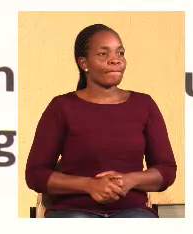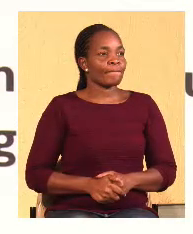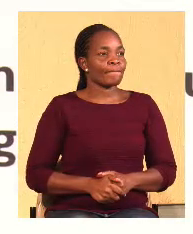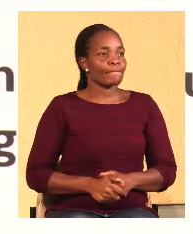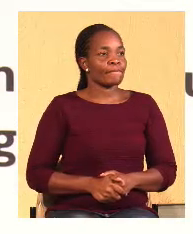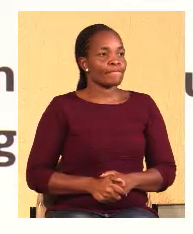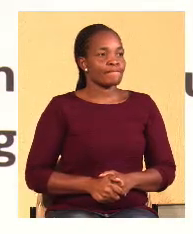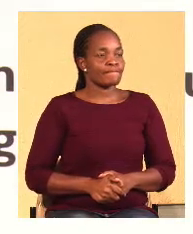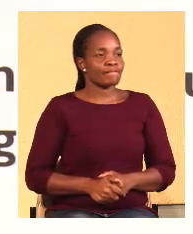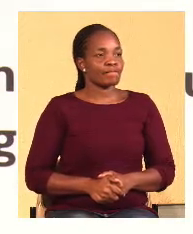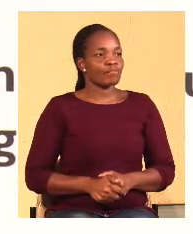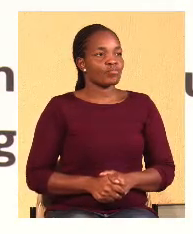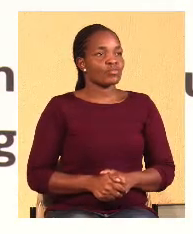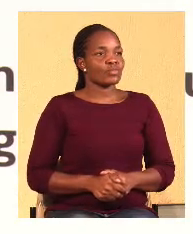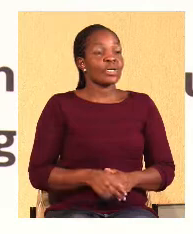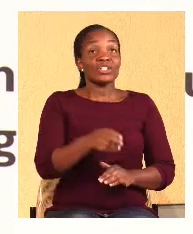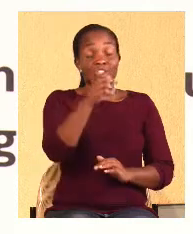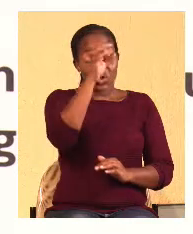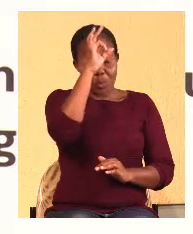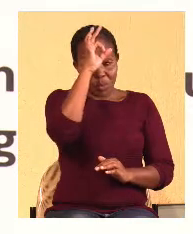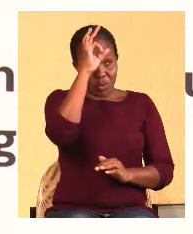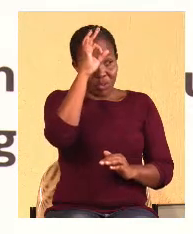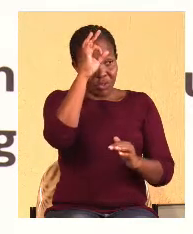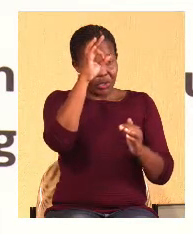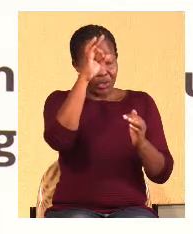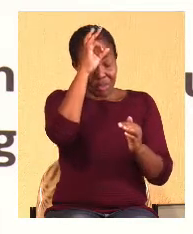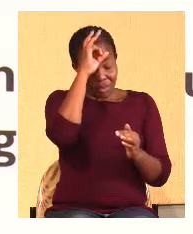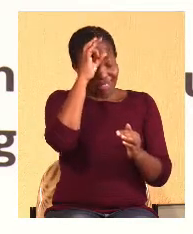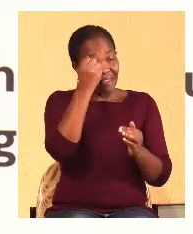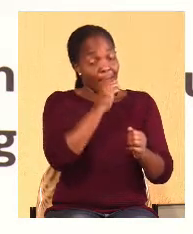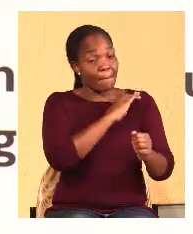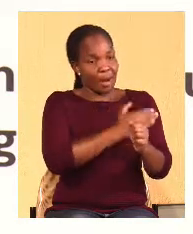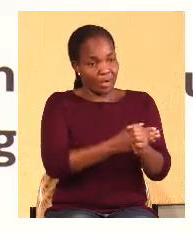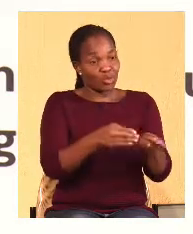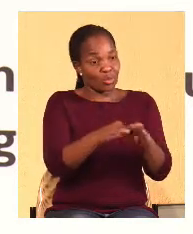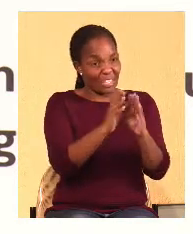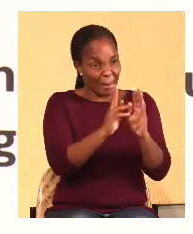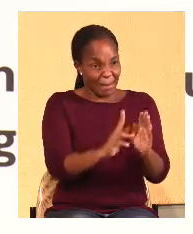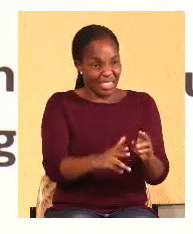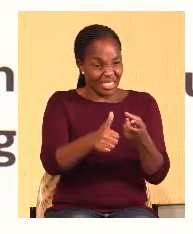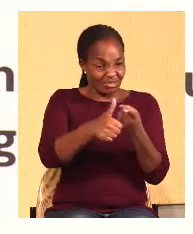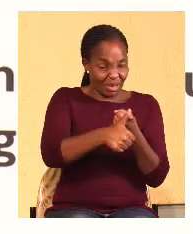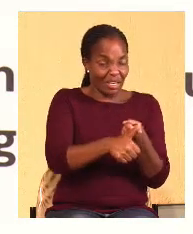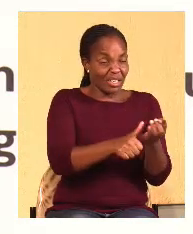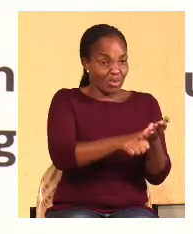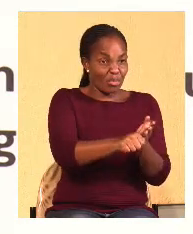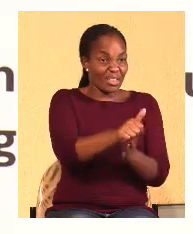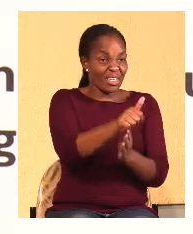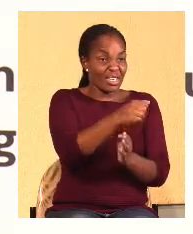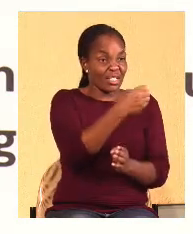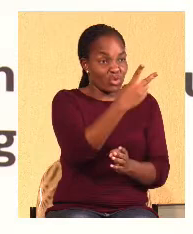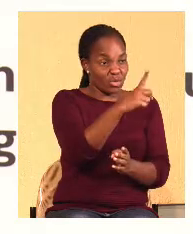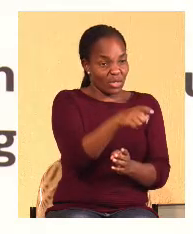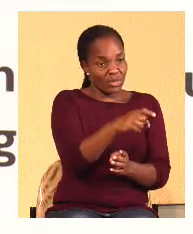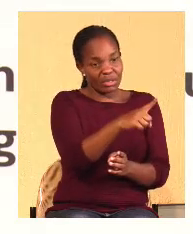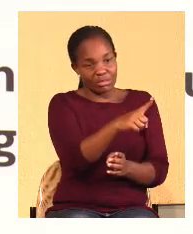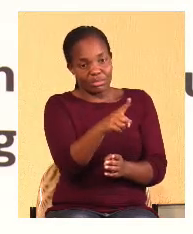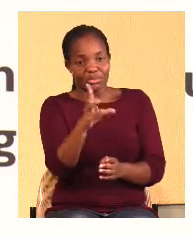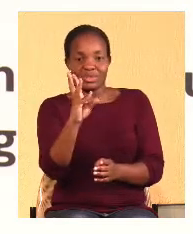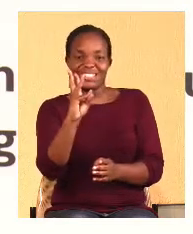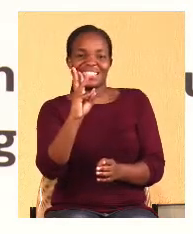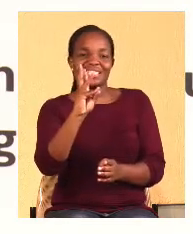to give fines up to 6,000 Namibian dollars, usually. So they can give a person, they can arrest them if they